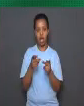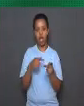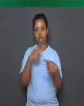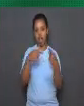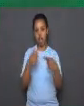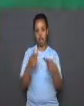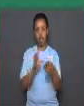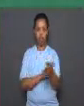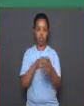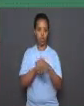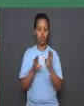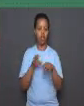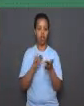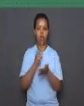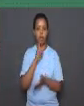the cell.